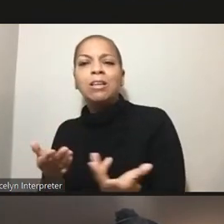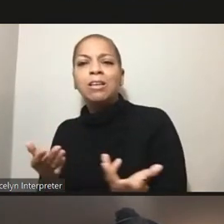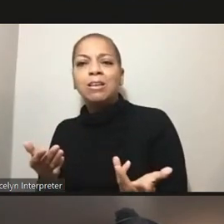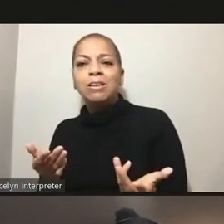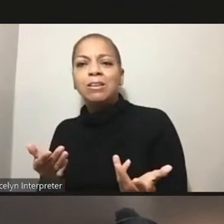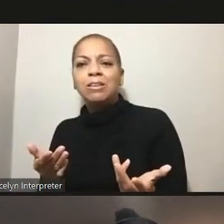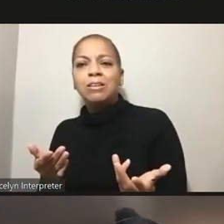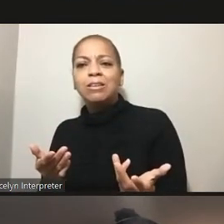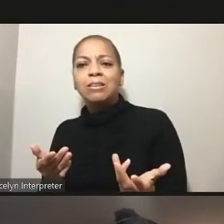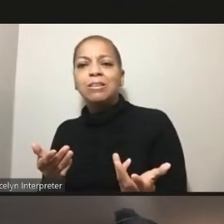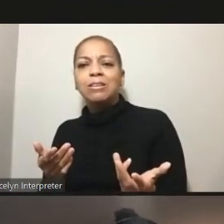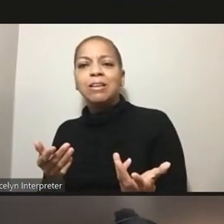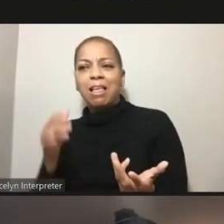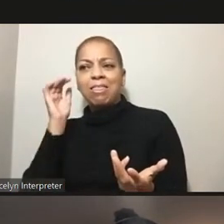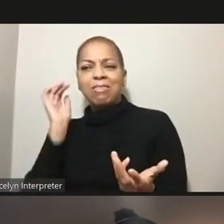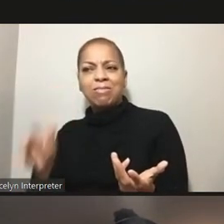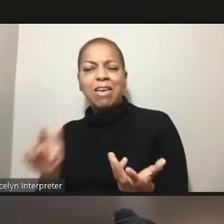does